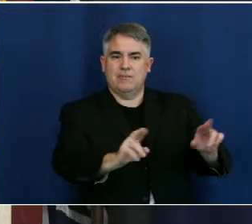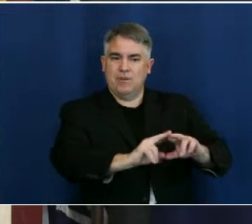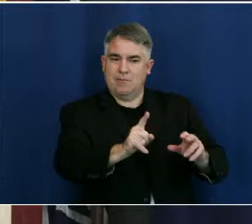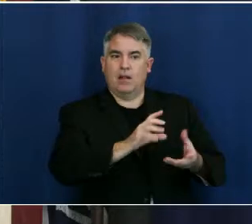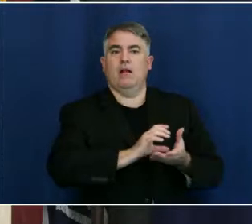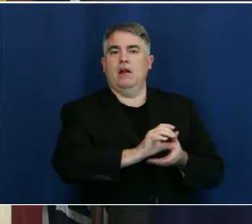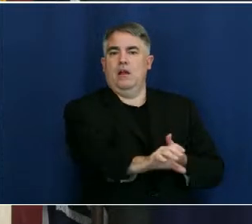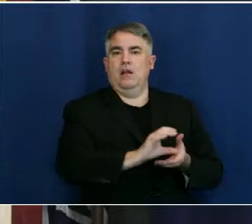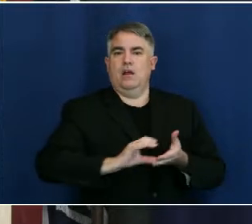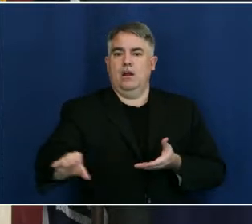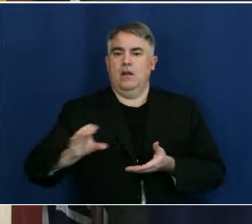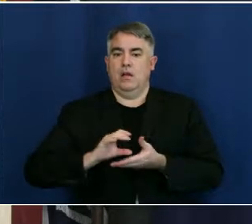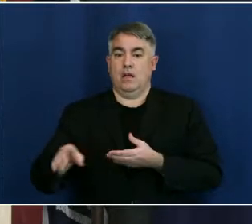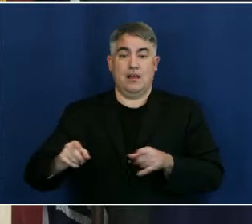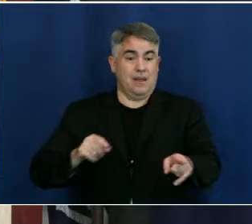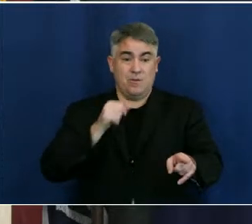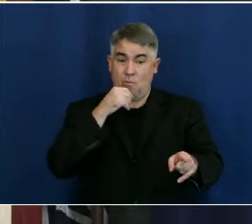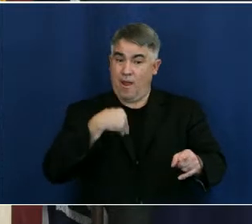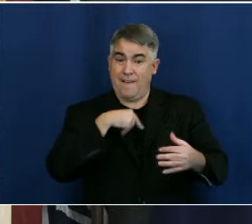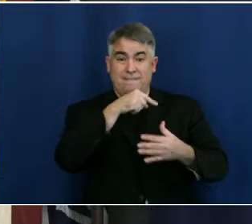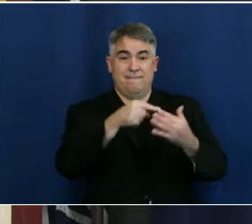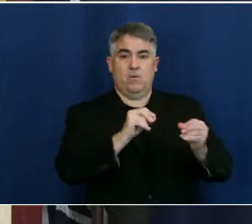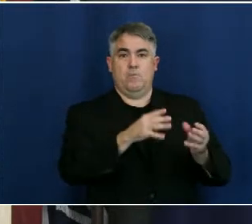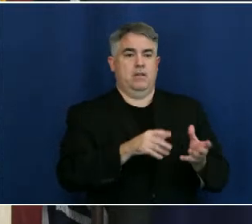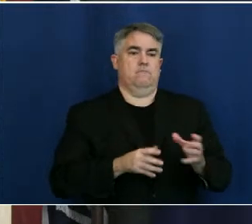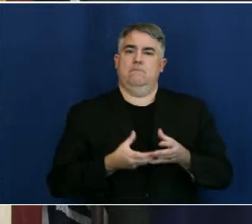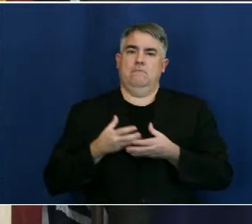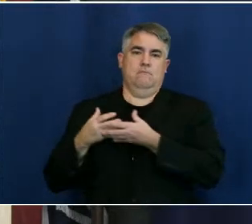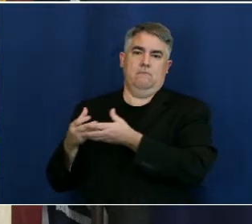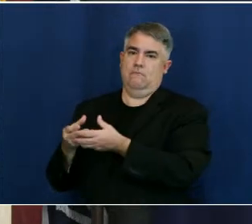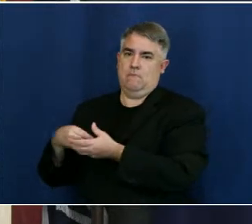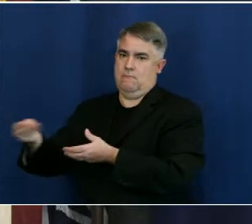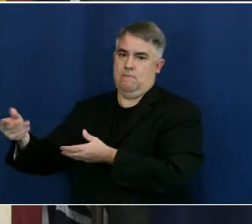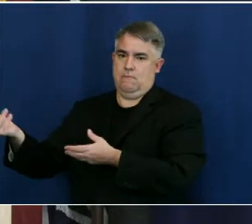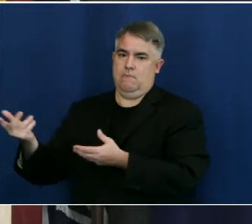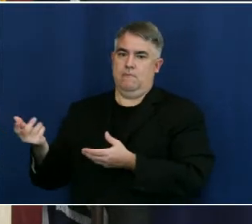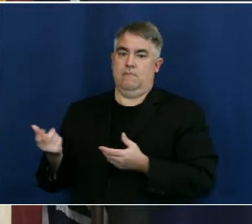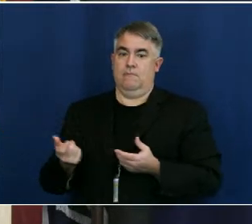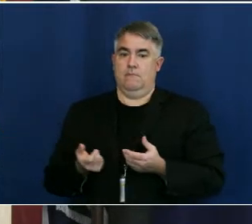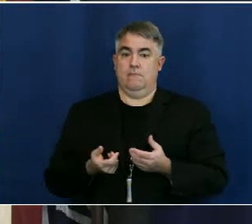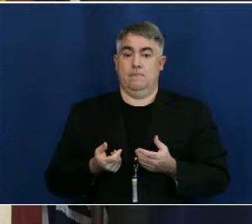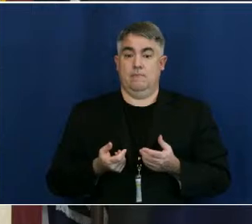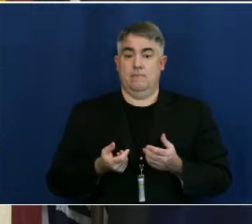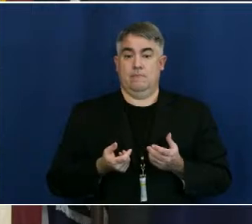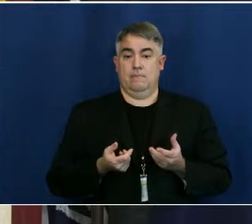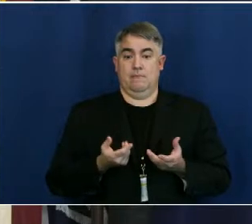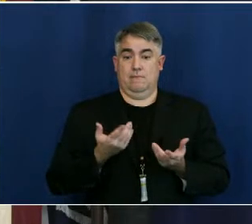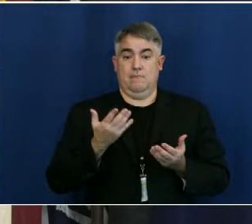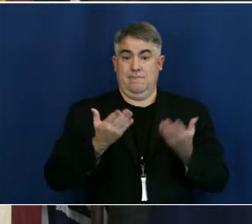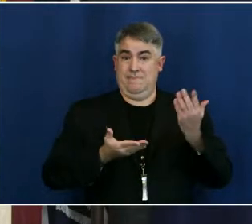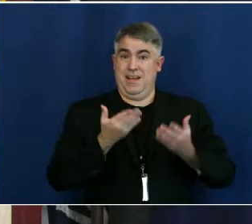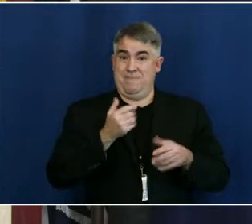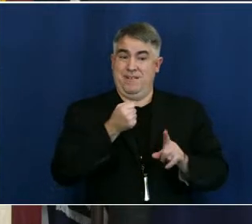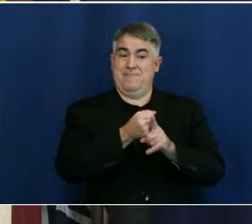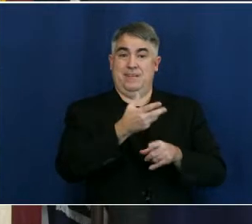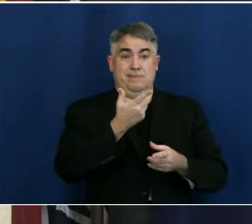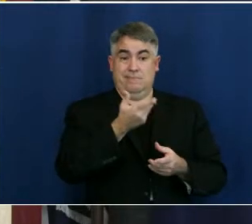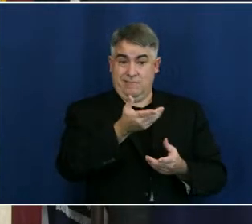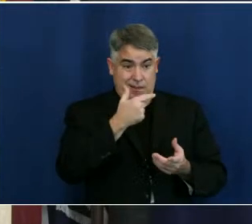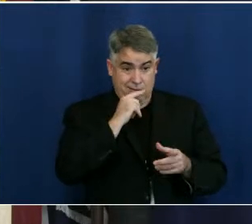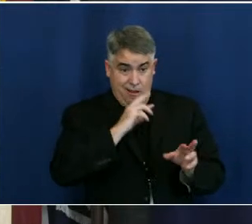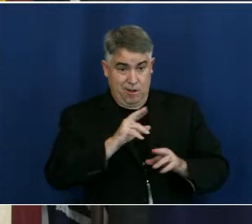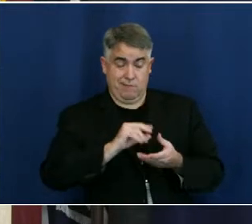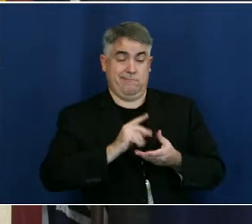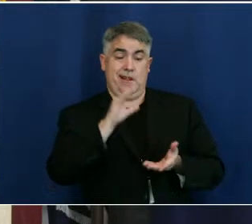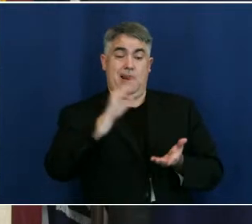recall of those, and it certainly could affect the additional dosages that might be directed your way. But again, we want to do it